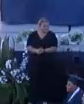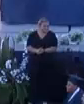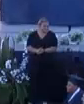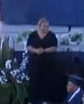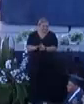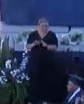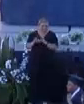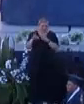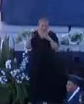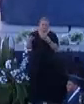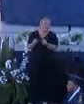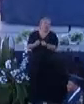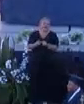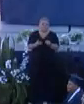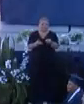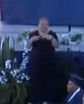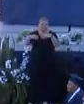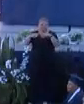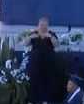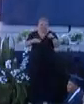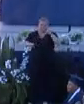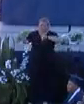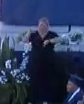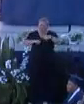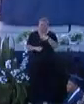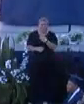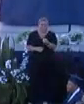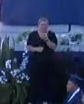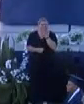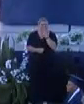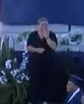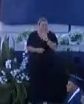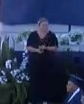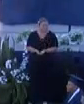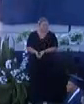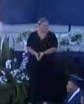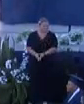Family and Consumer Science, white.